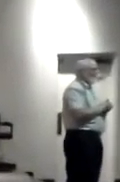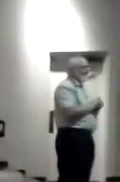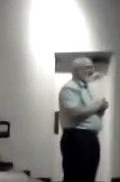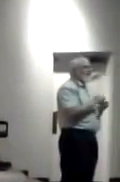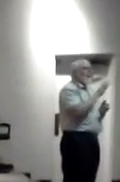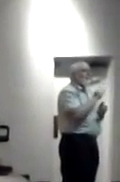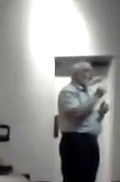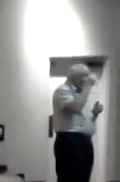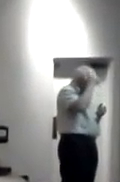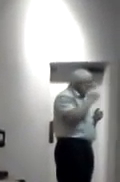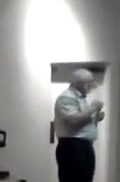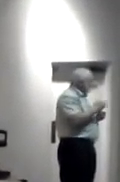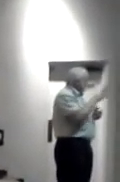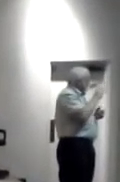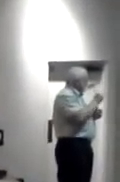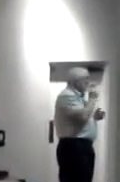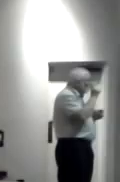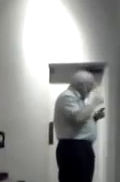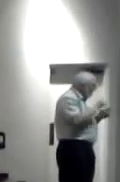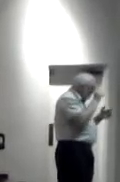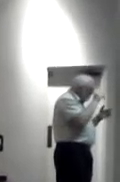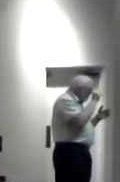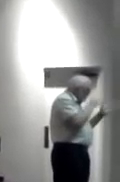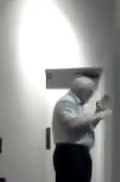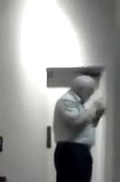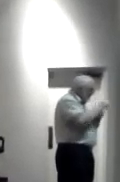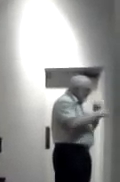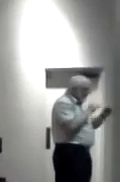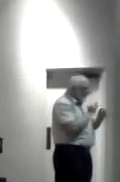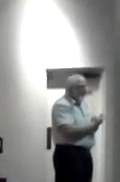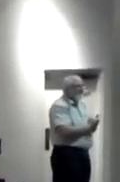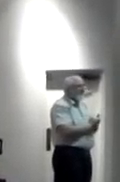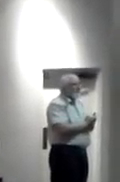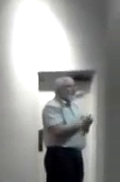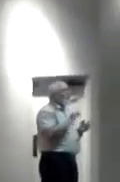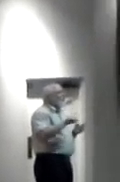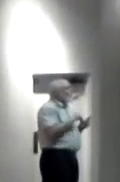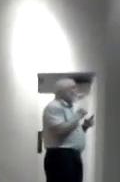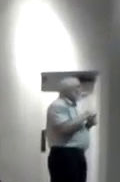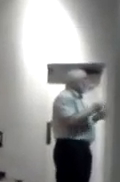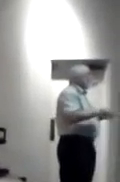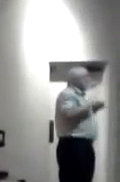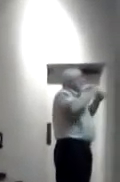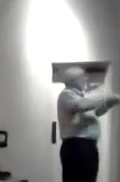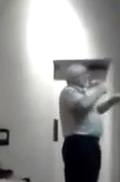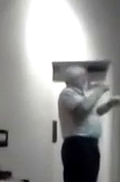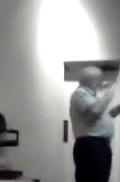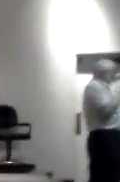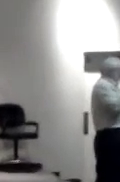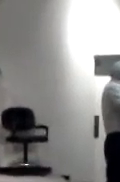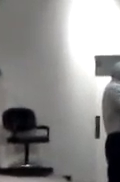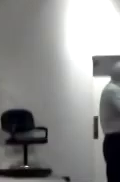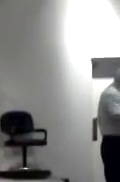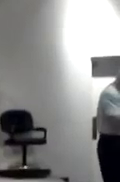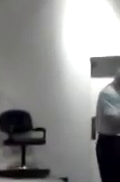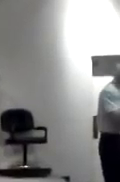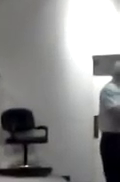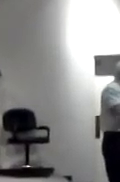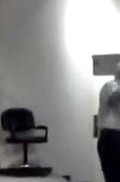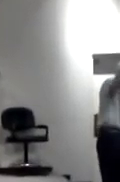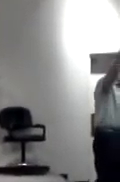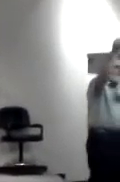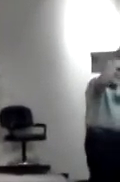But you know, see, you don't have to worry about that. You know, I mean, if we devote ourselves to prayer, we pull God